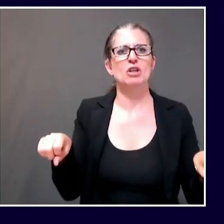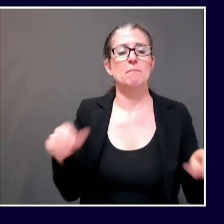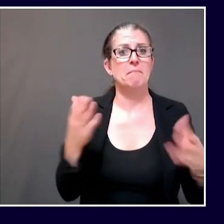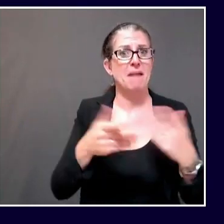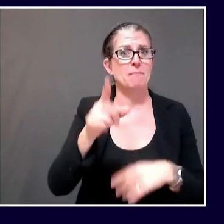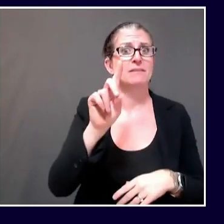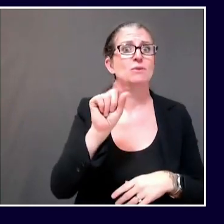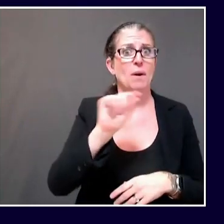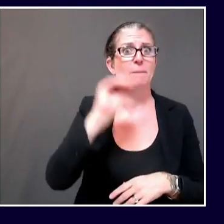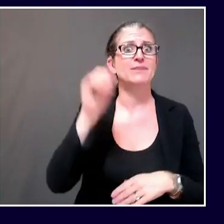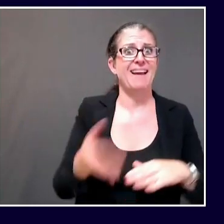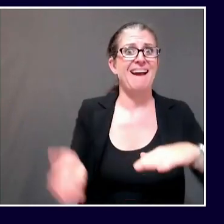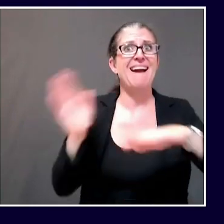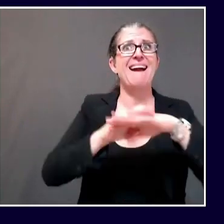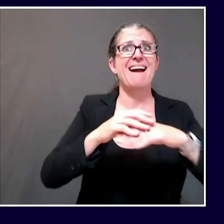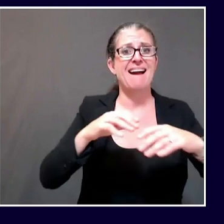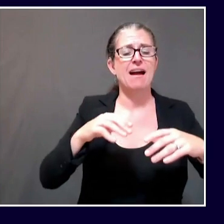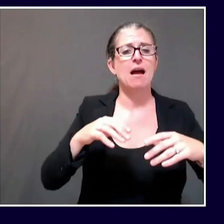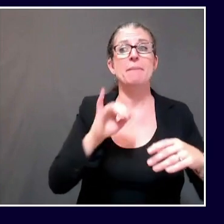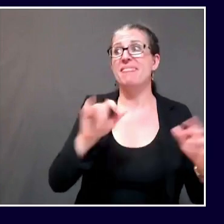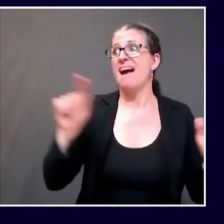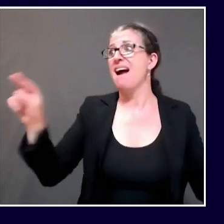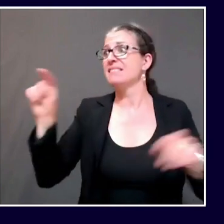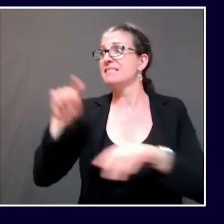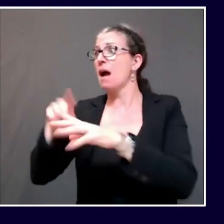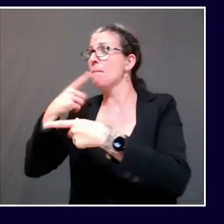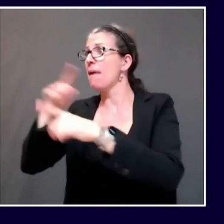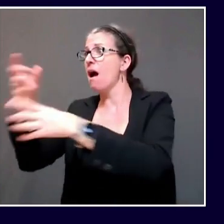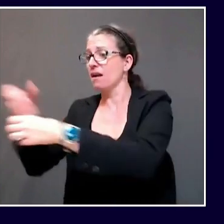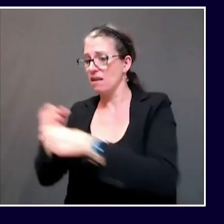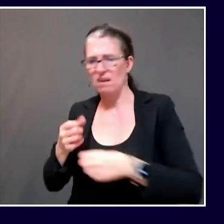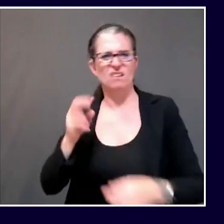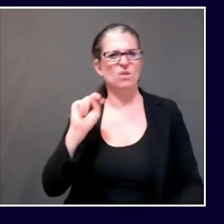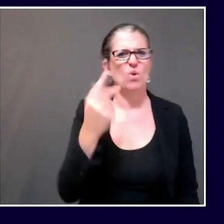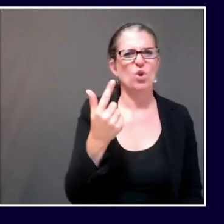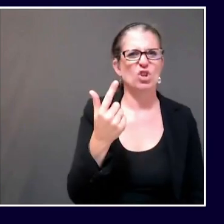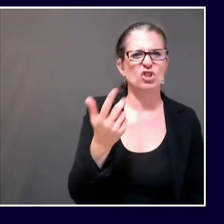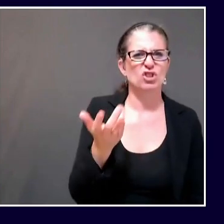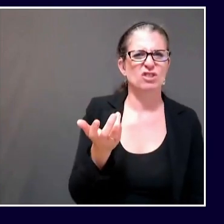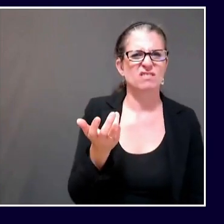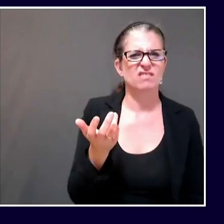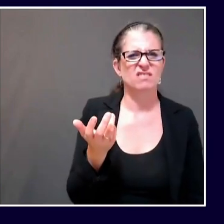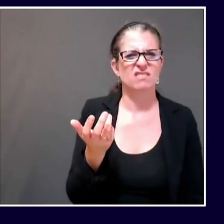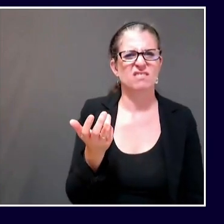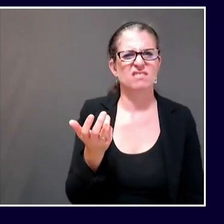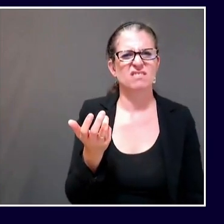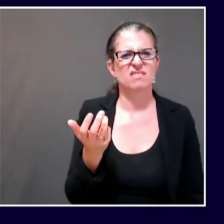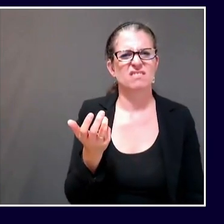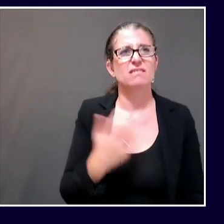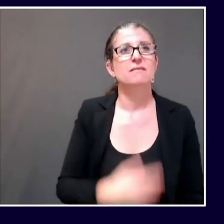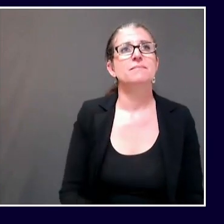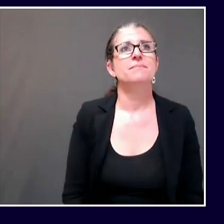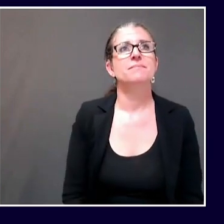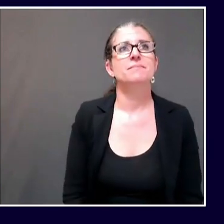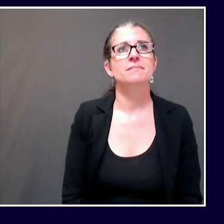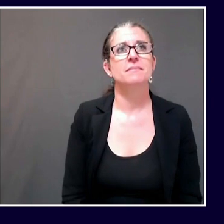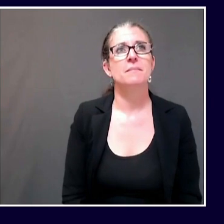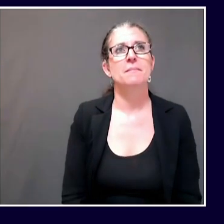with the turnaround time at the state laboratory, which is really the one thing that Maine CDC can